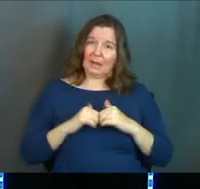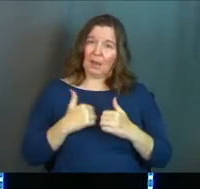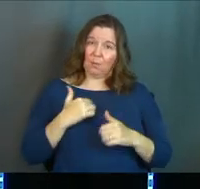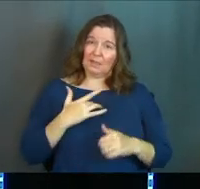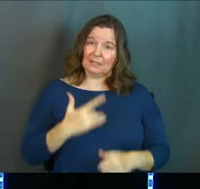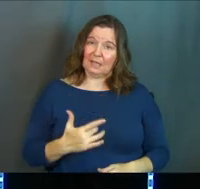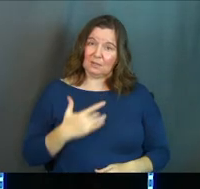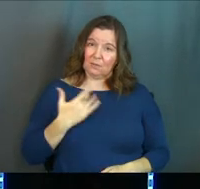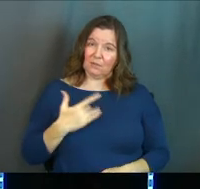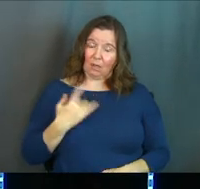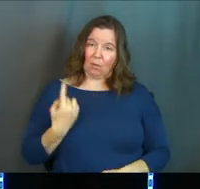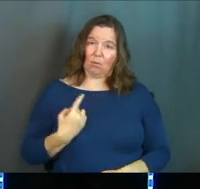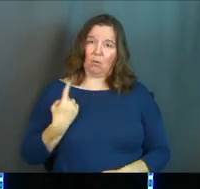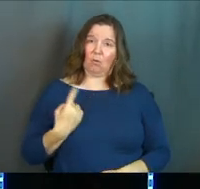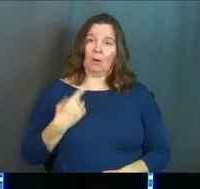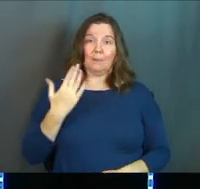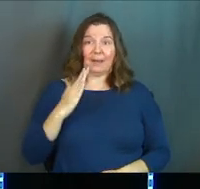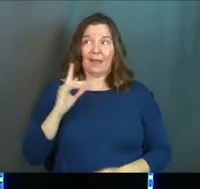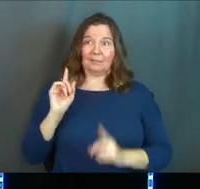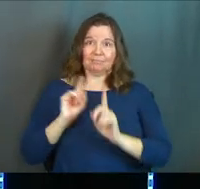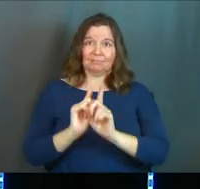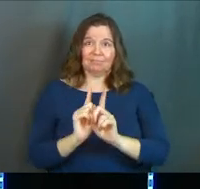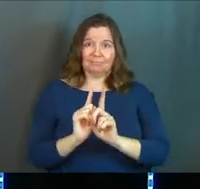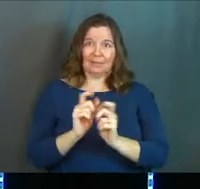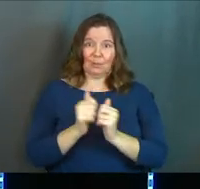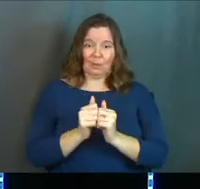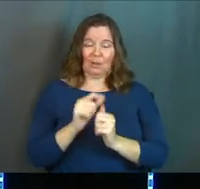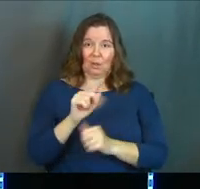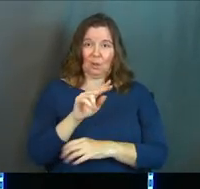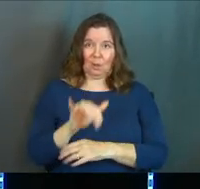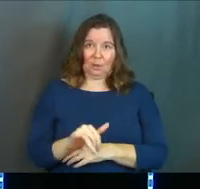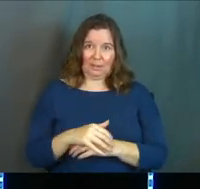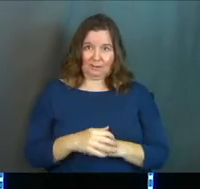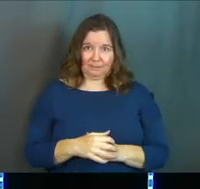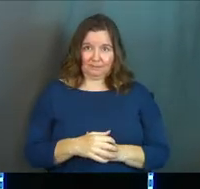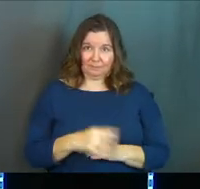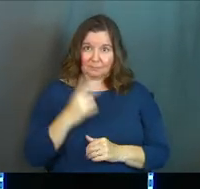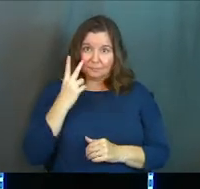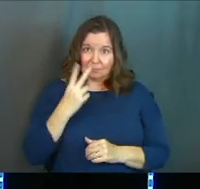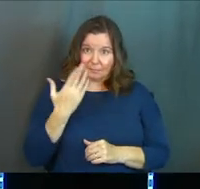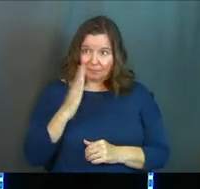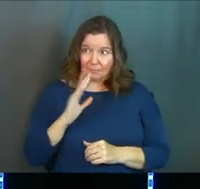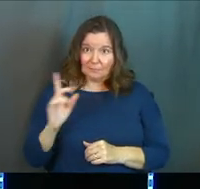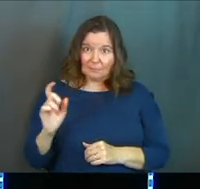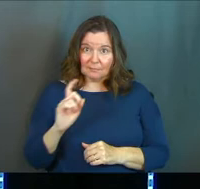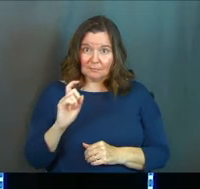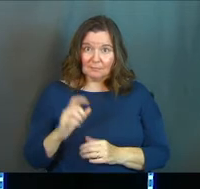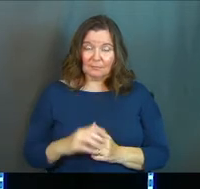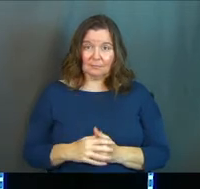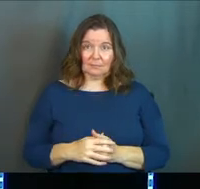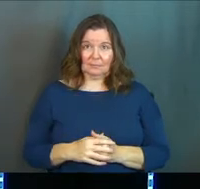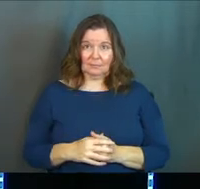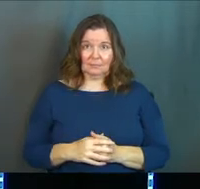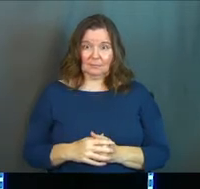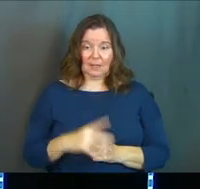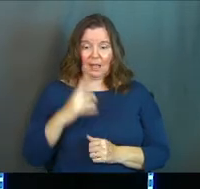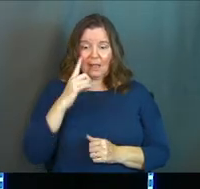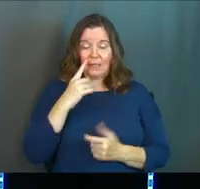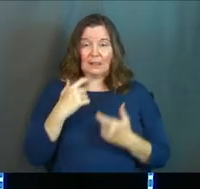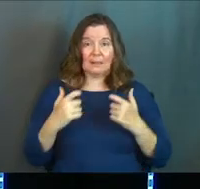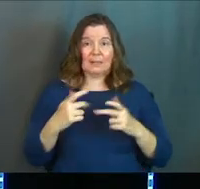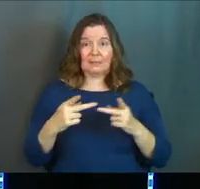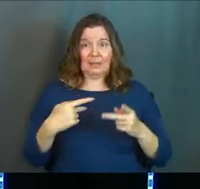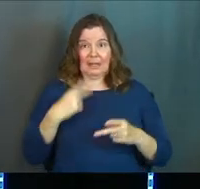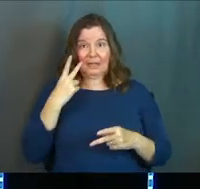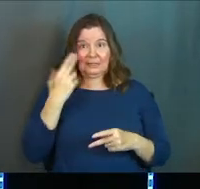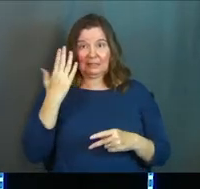how we all feel. But God was there in Tony's story. Did you see God? I think the